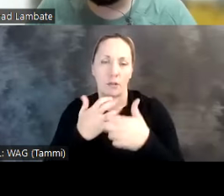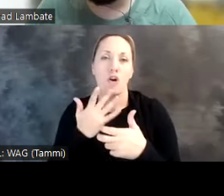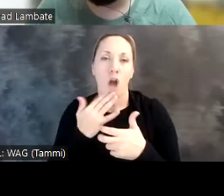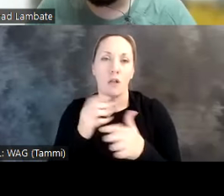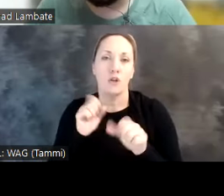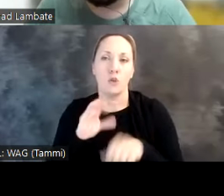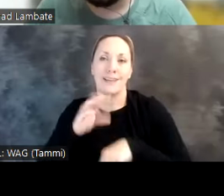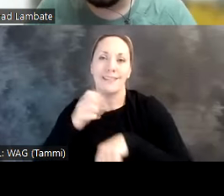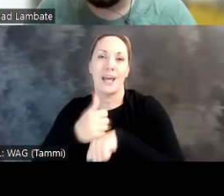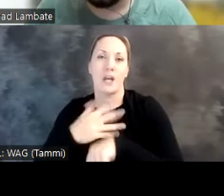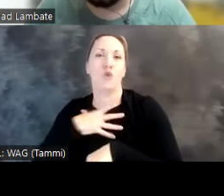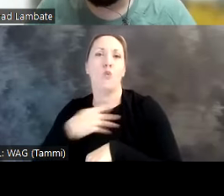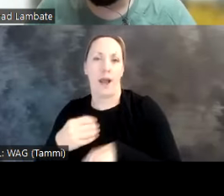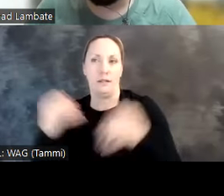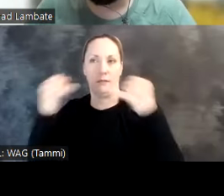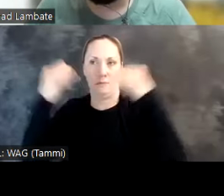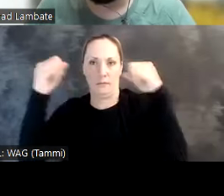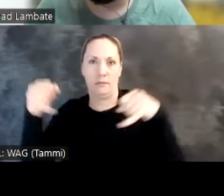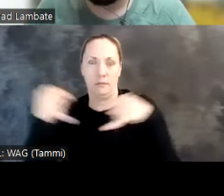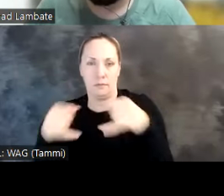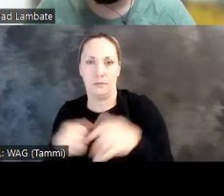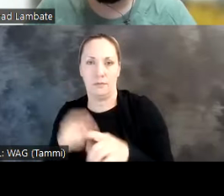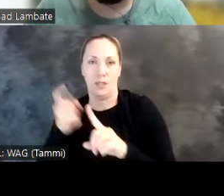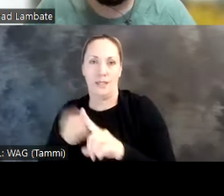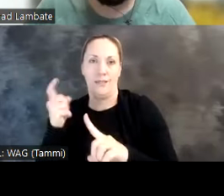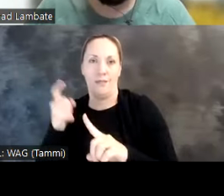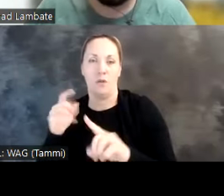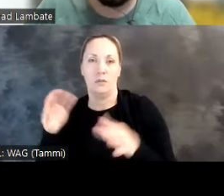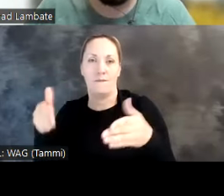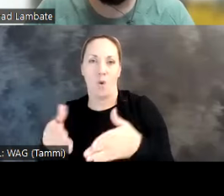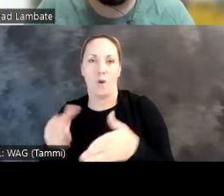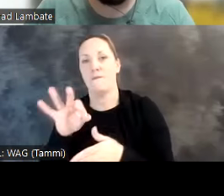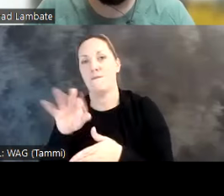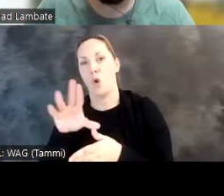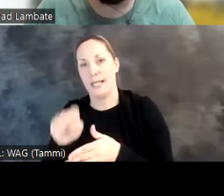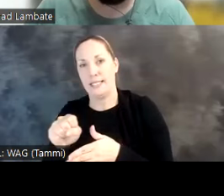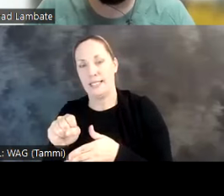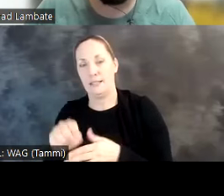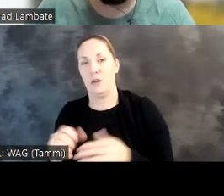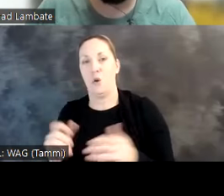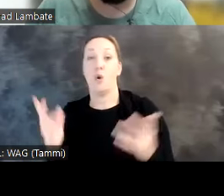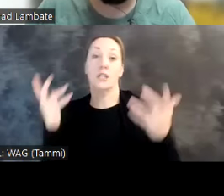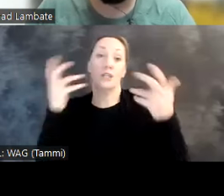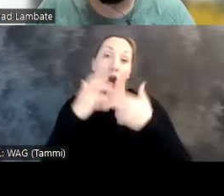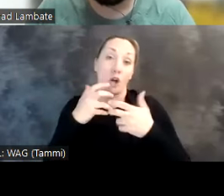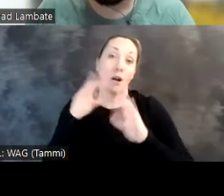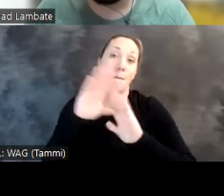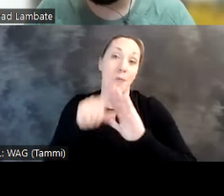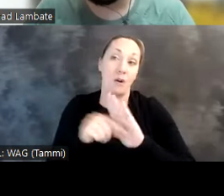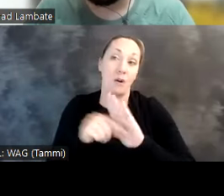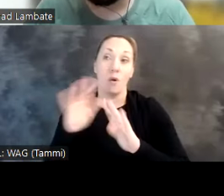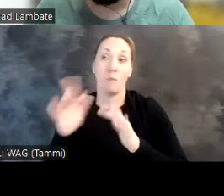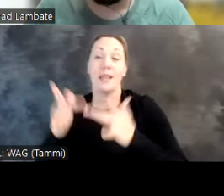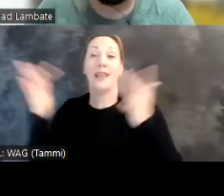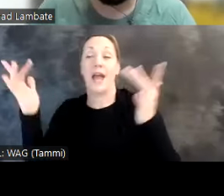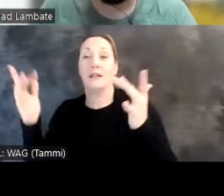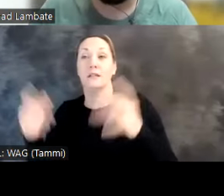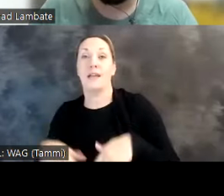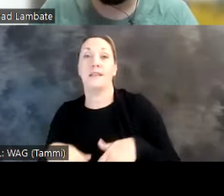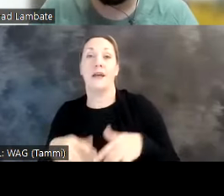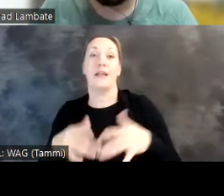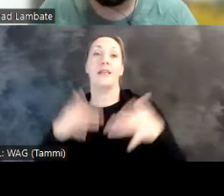set it to white color as well, the default focus. So in darker backgrounds, it will be white, and in lighter backgrounds, it will be black